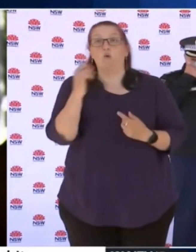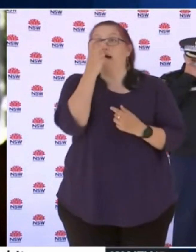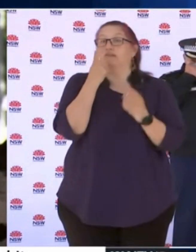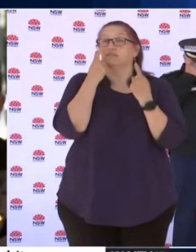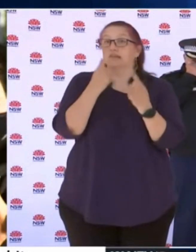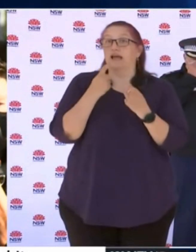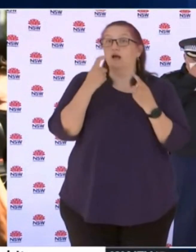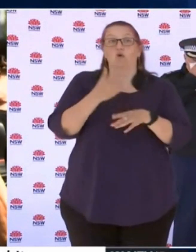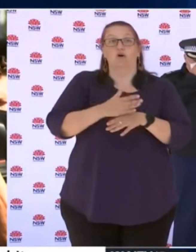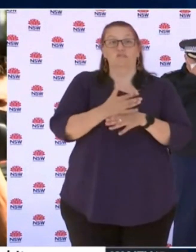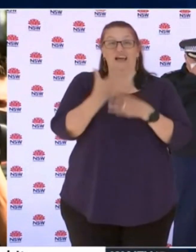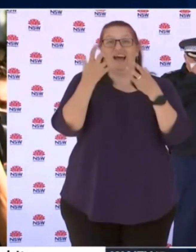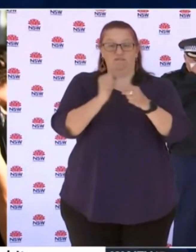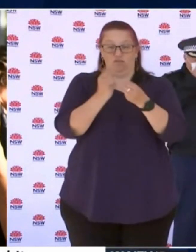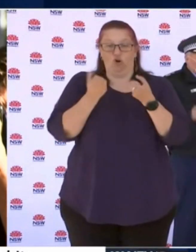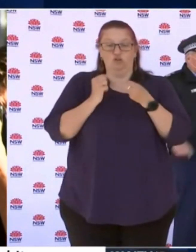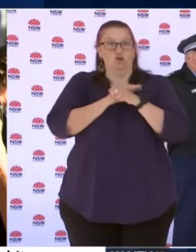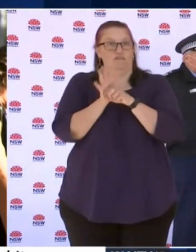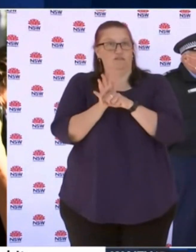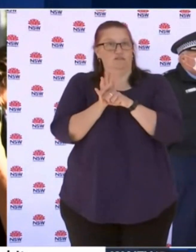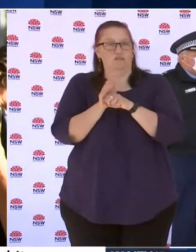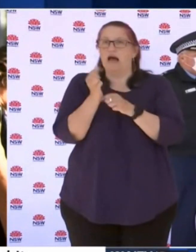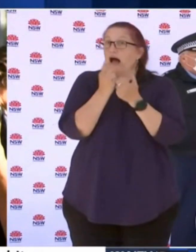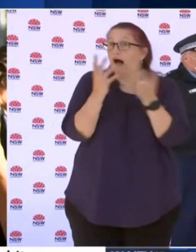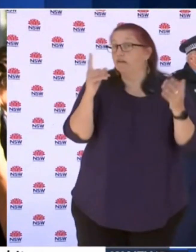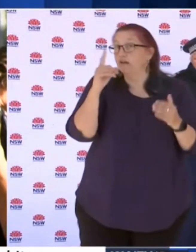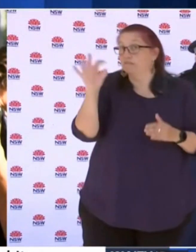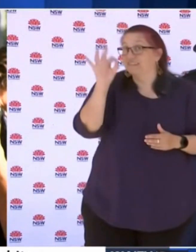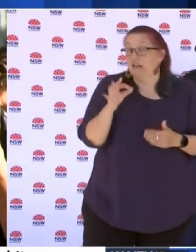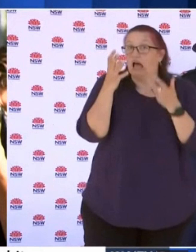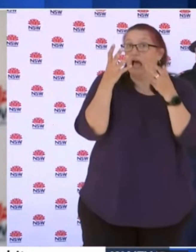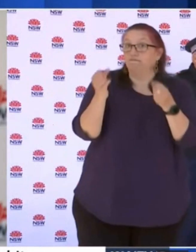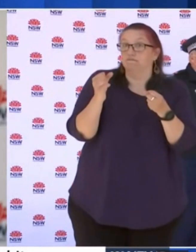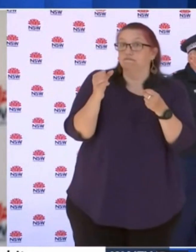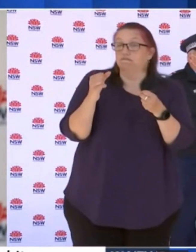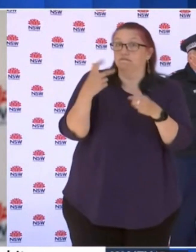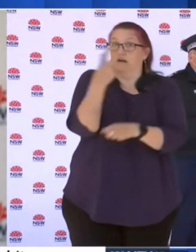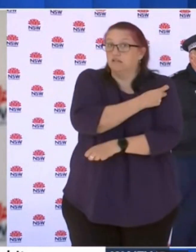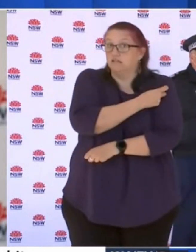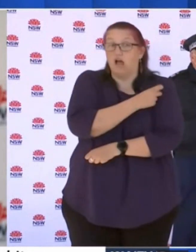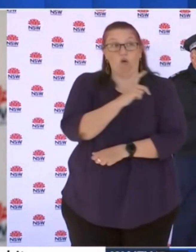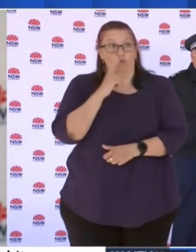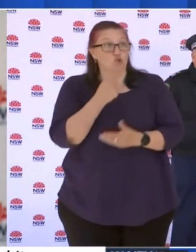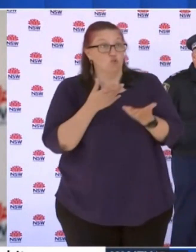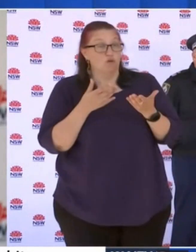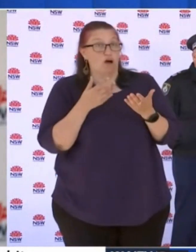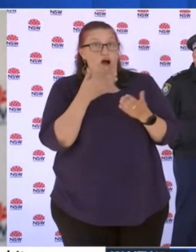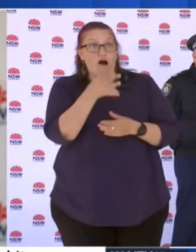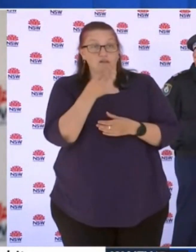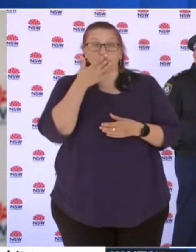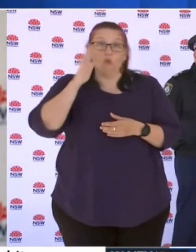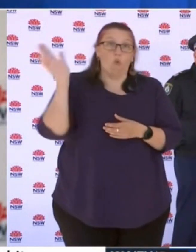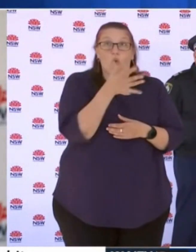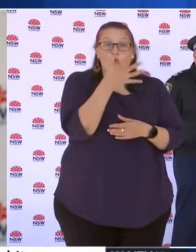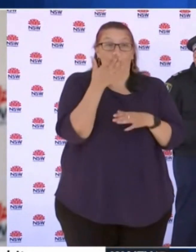been vaccinated? And would you support mandatory vaccinations for healthcare workers? Well, interestingly, we asked the National Cabinet, we